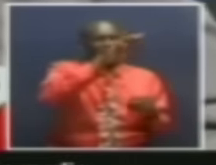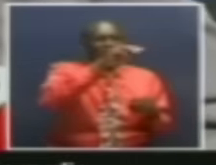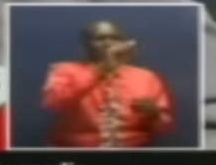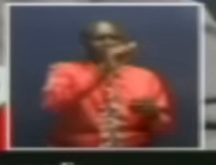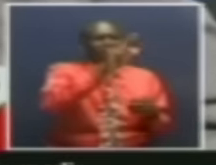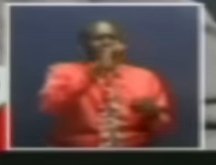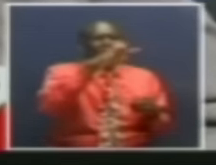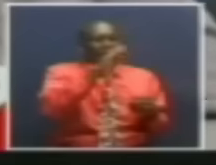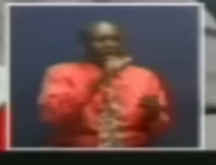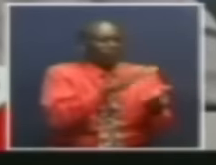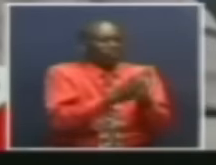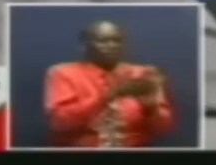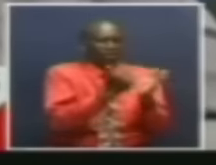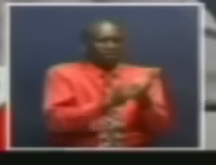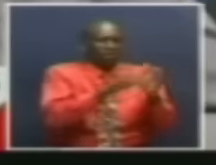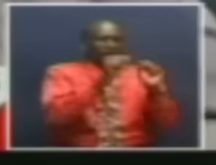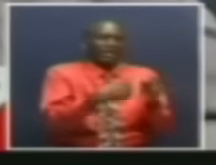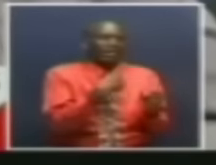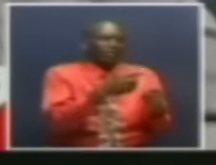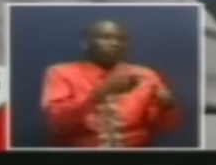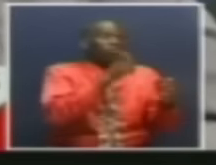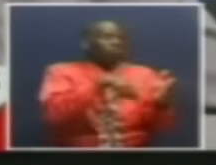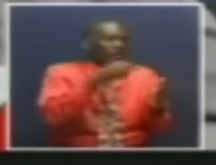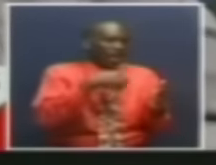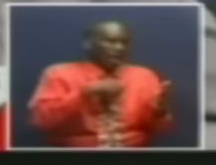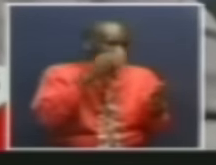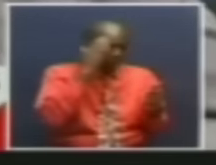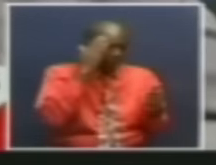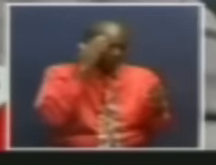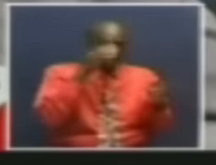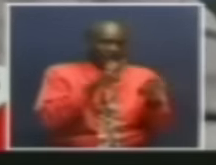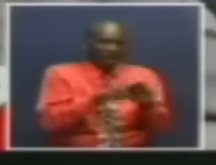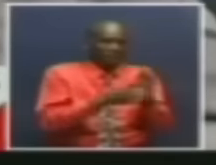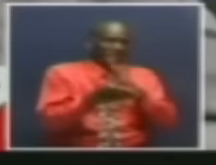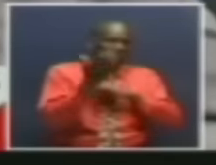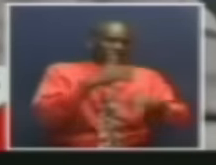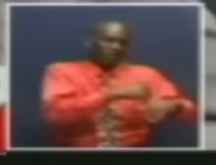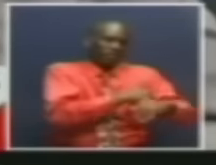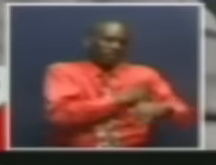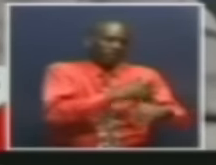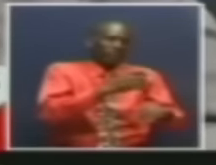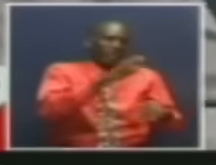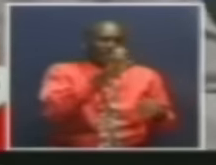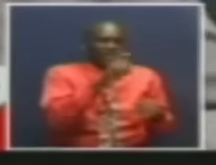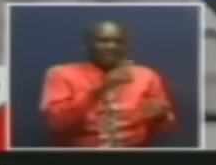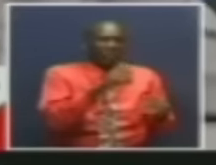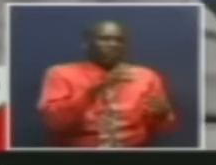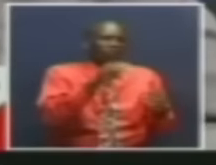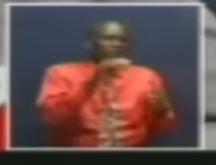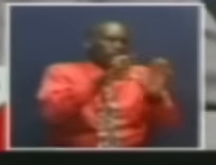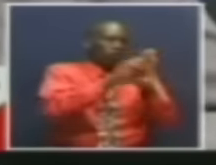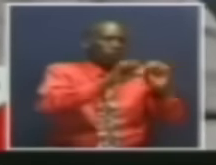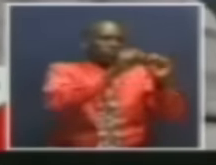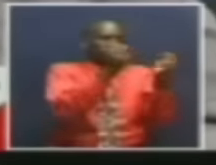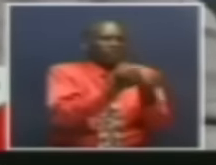problem. I can tell you, right from what I know as the immediate former chief executive of the Law Society of Kenya, I